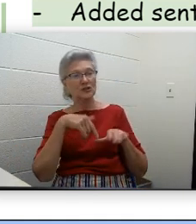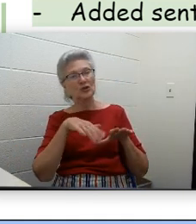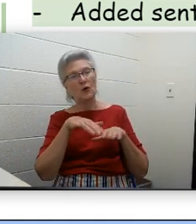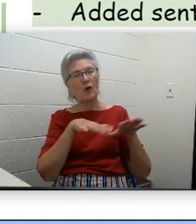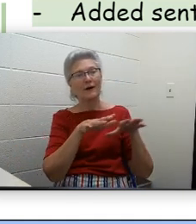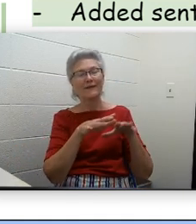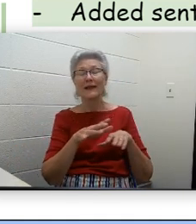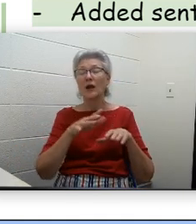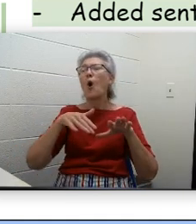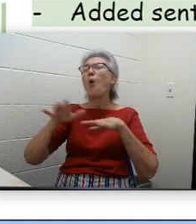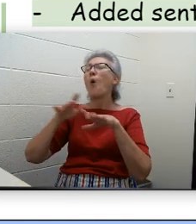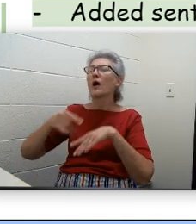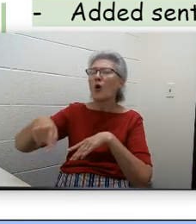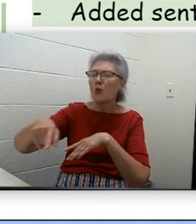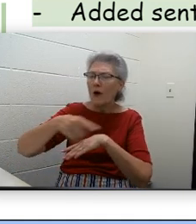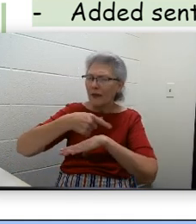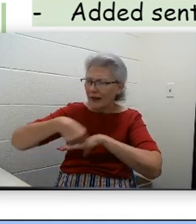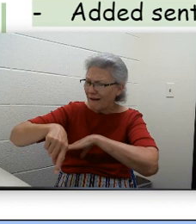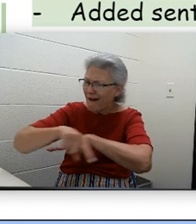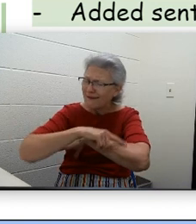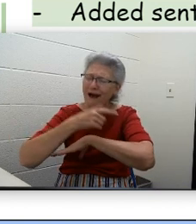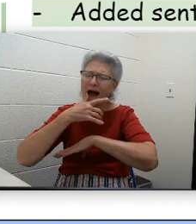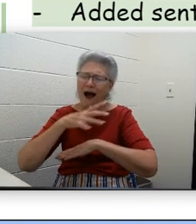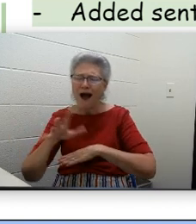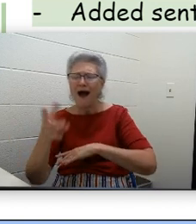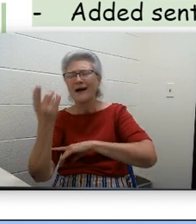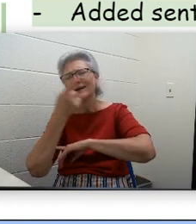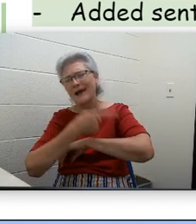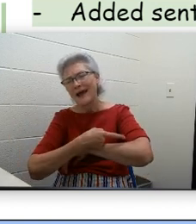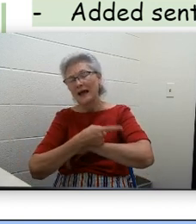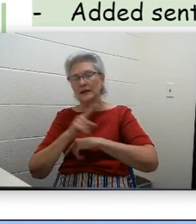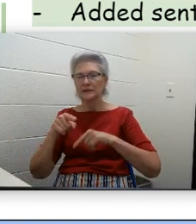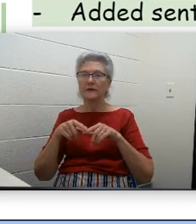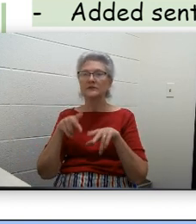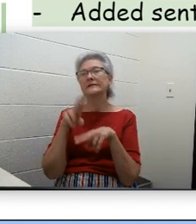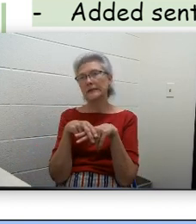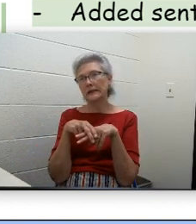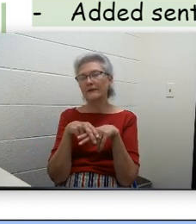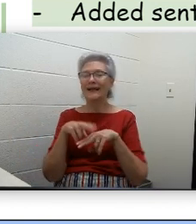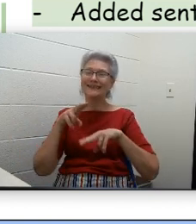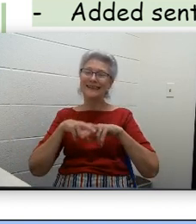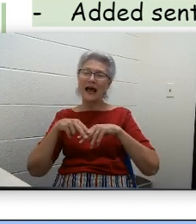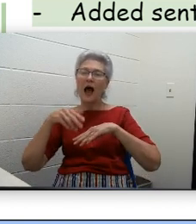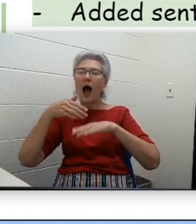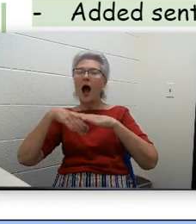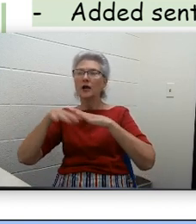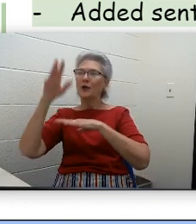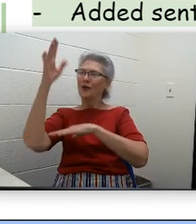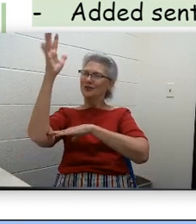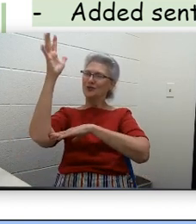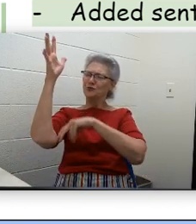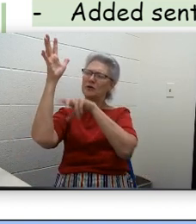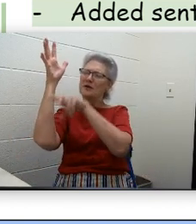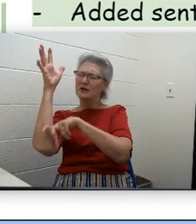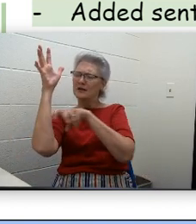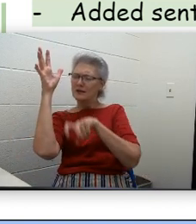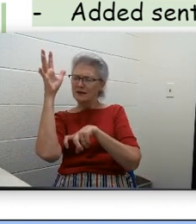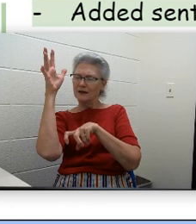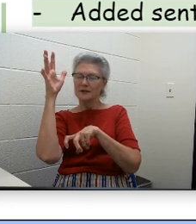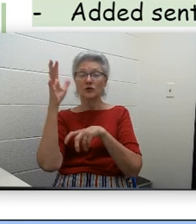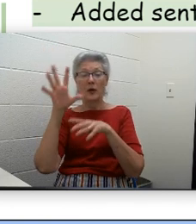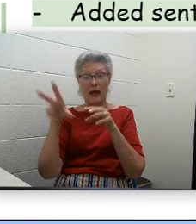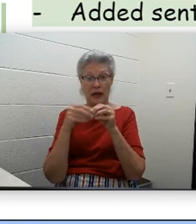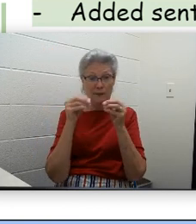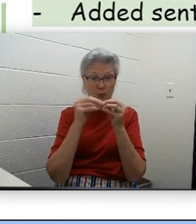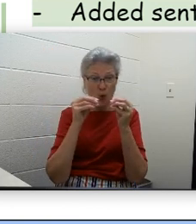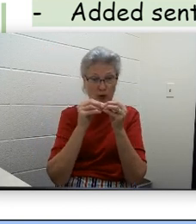the garden on a hot day. Instead of sitting, they just sat underneath a tree. So again, just adding more so